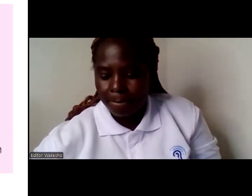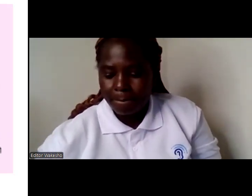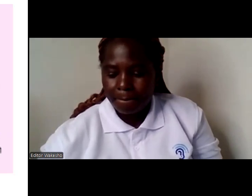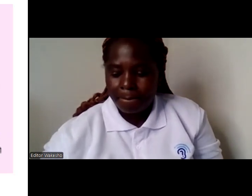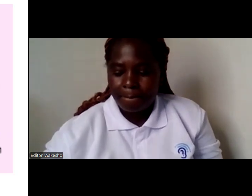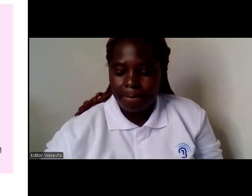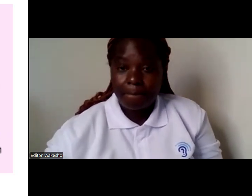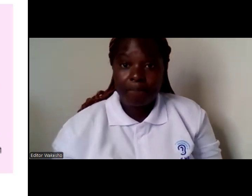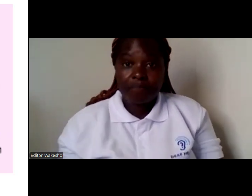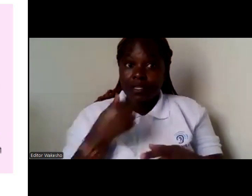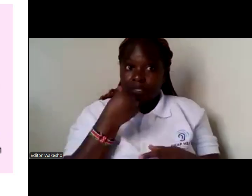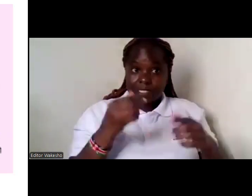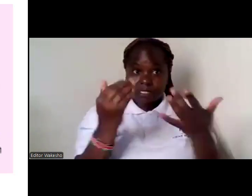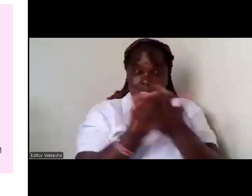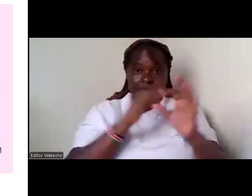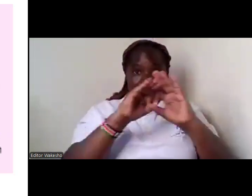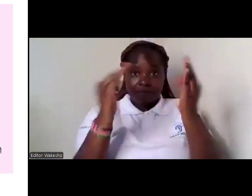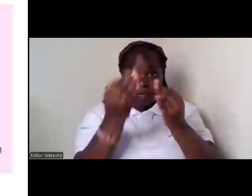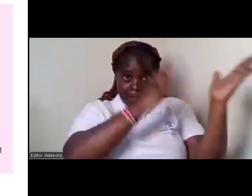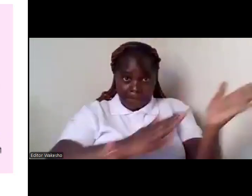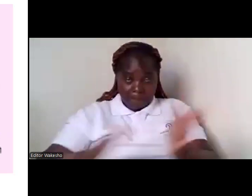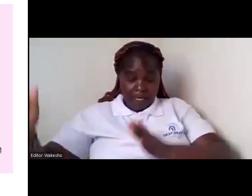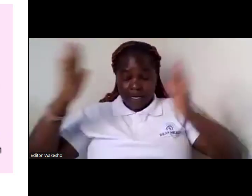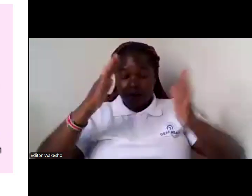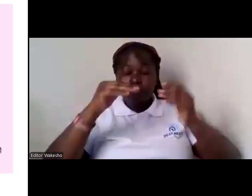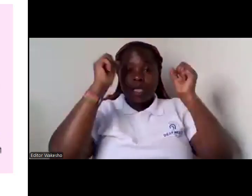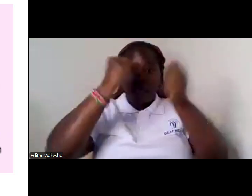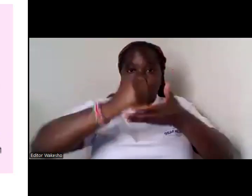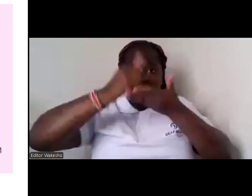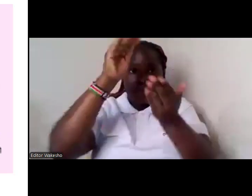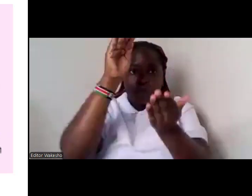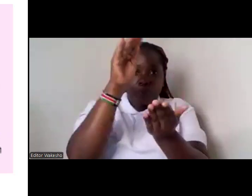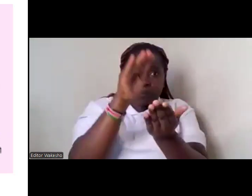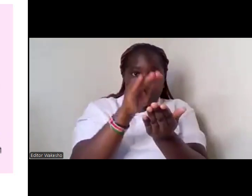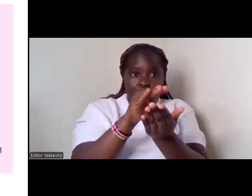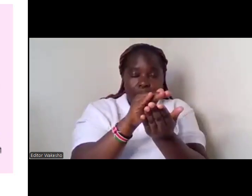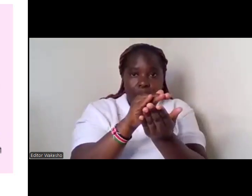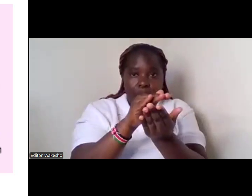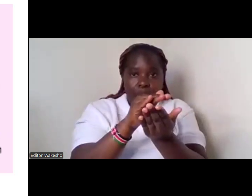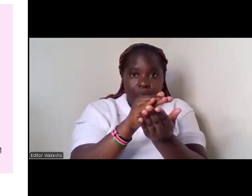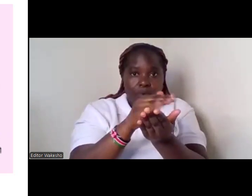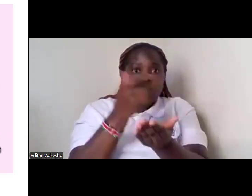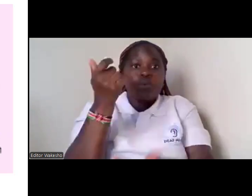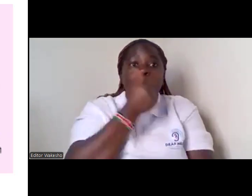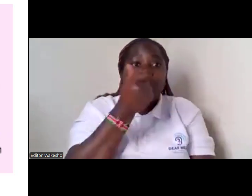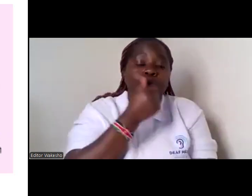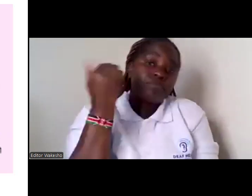birth control methods that reduce those painful